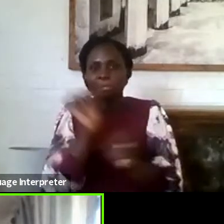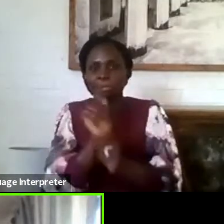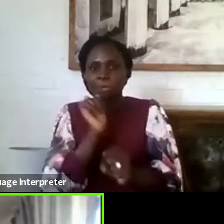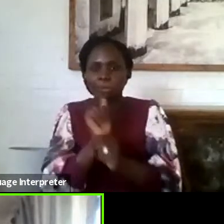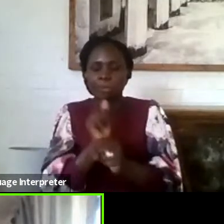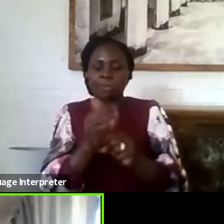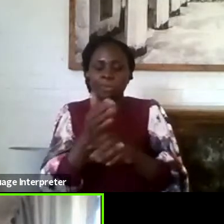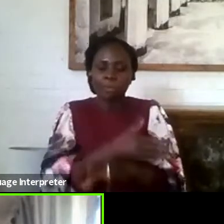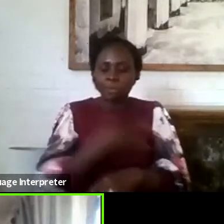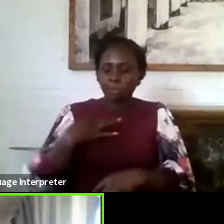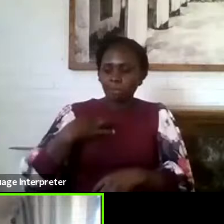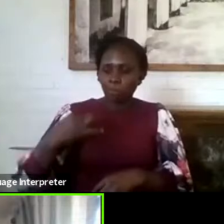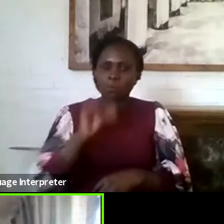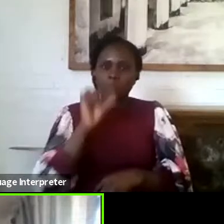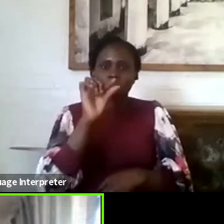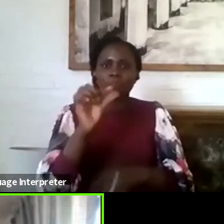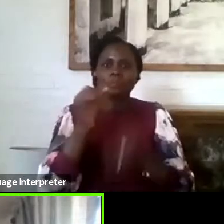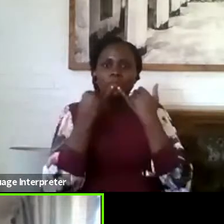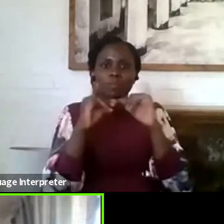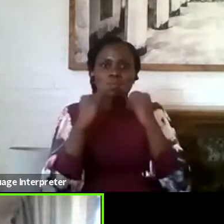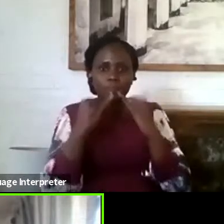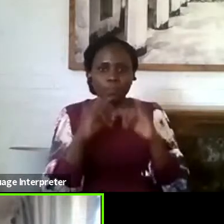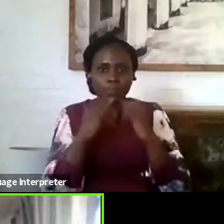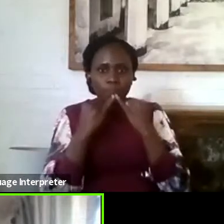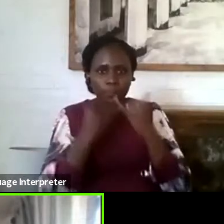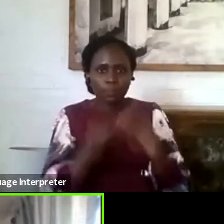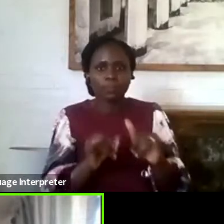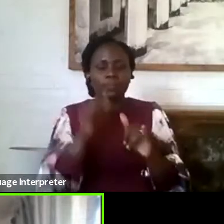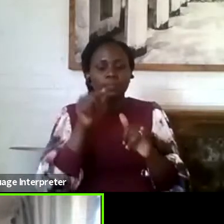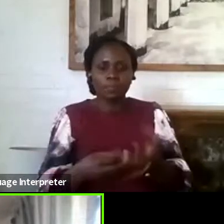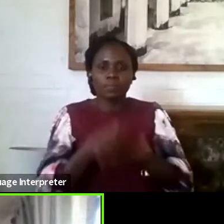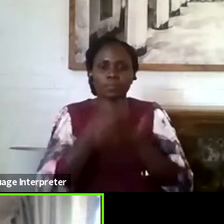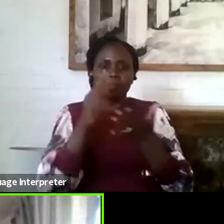little information as to their investigative